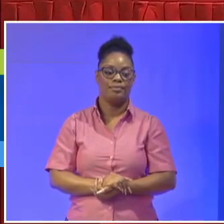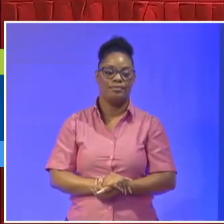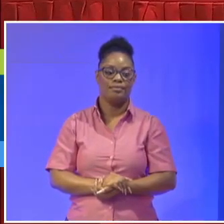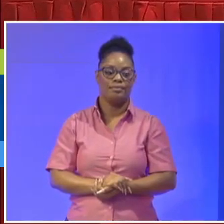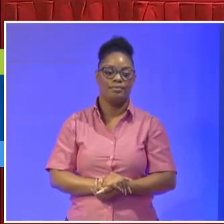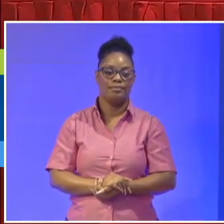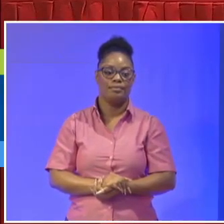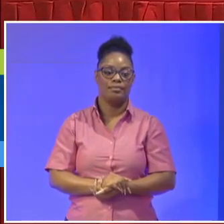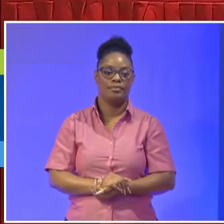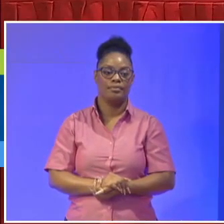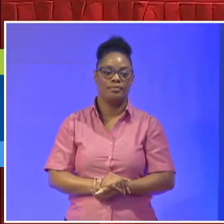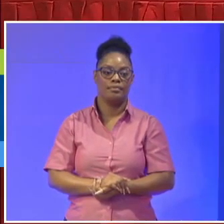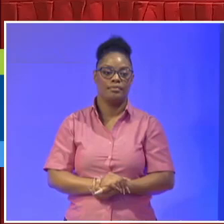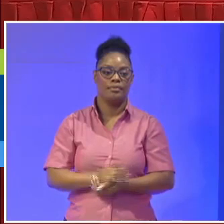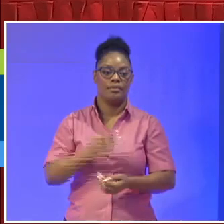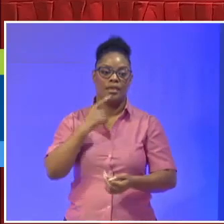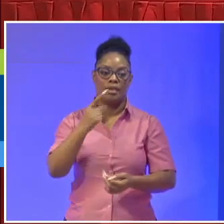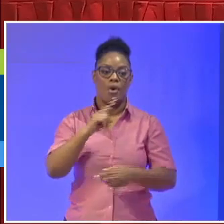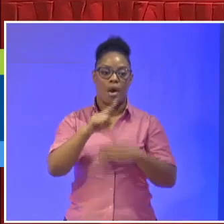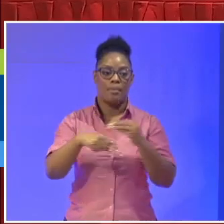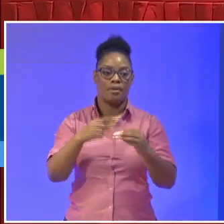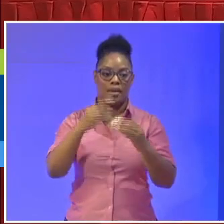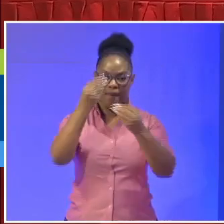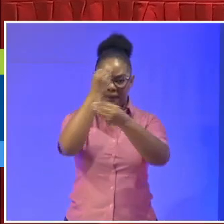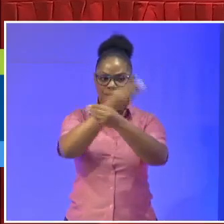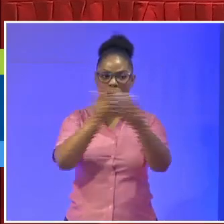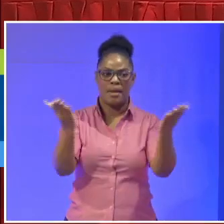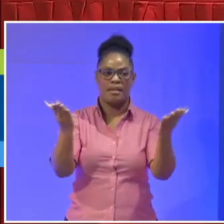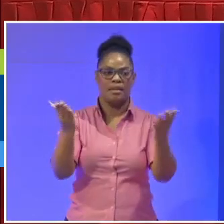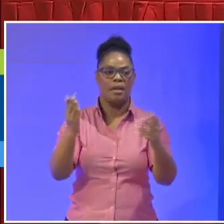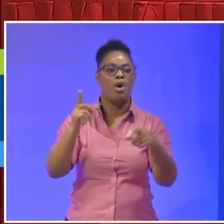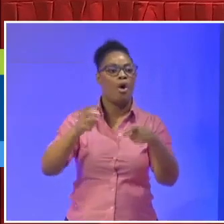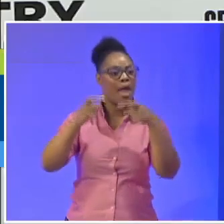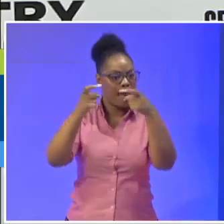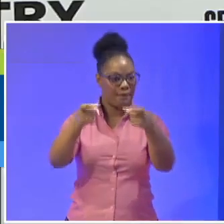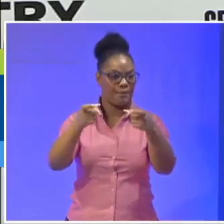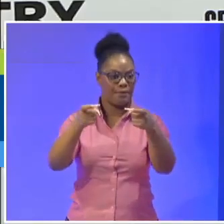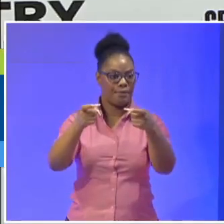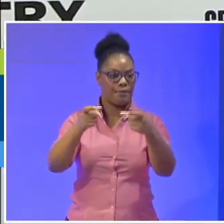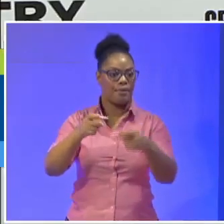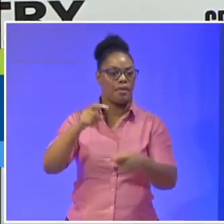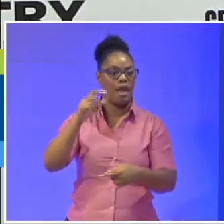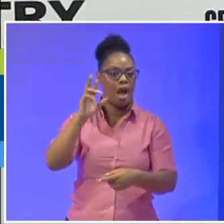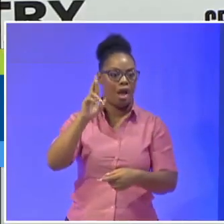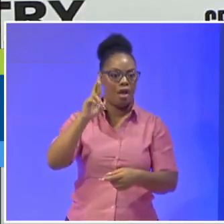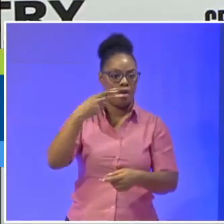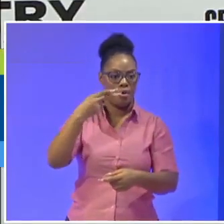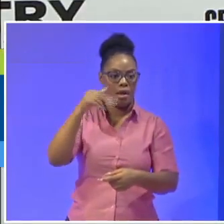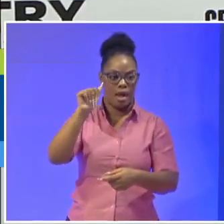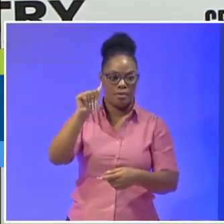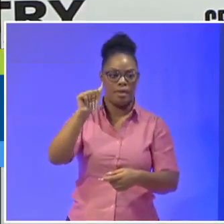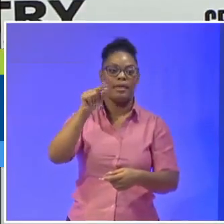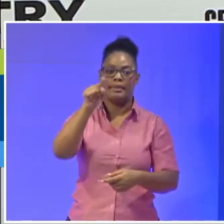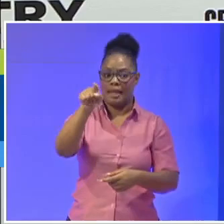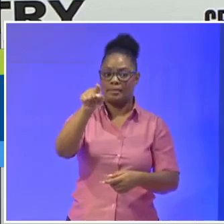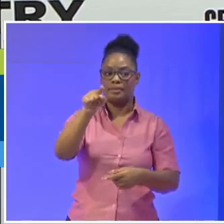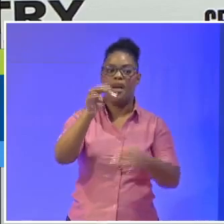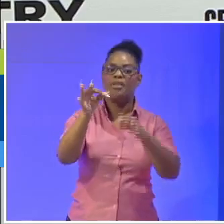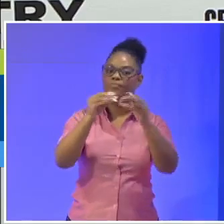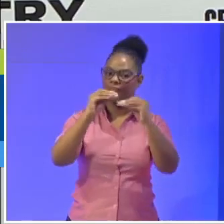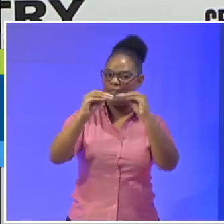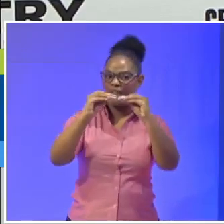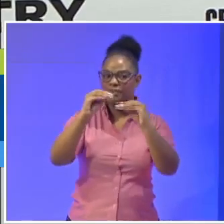In respect to that information was passed on to respective RHA, and I know that they were treating with it.